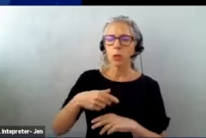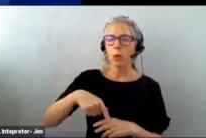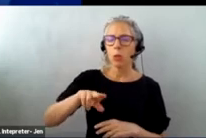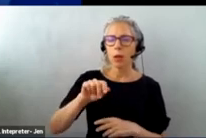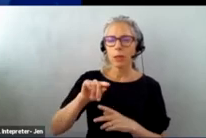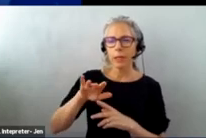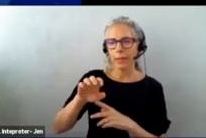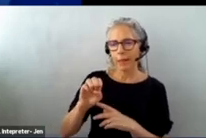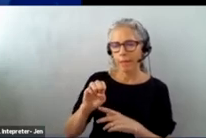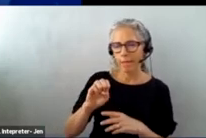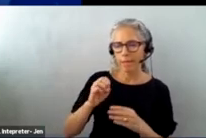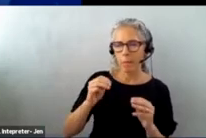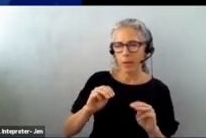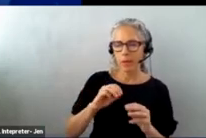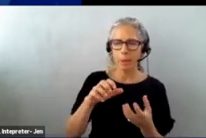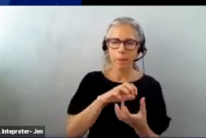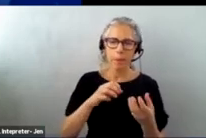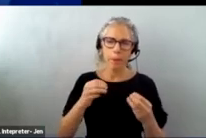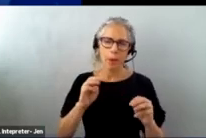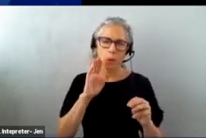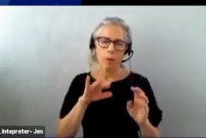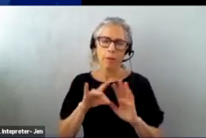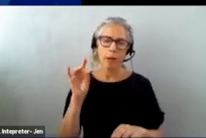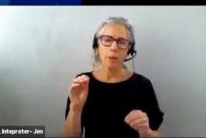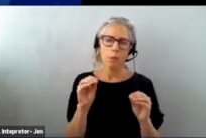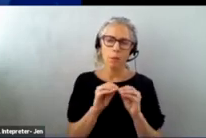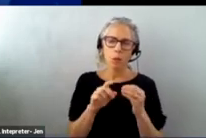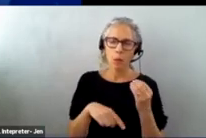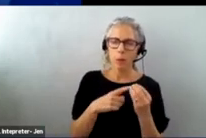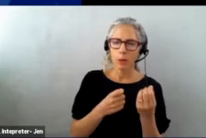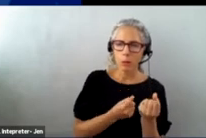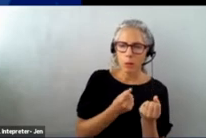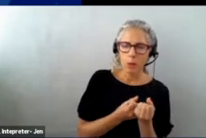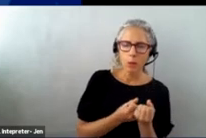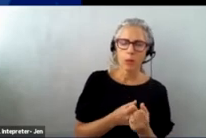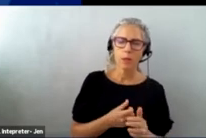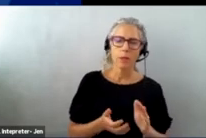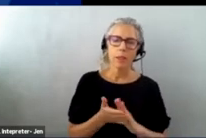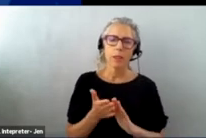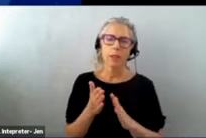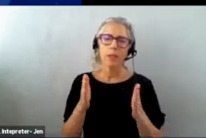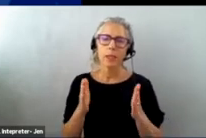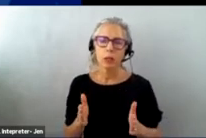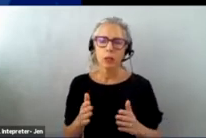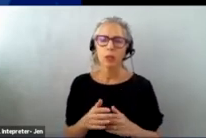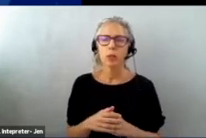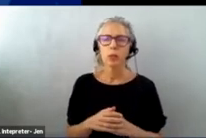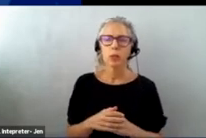mixed methods, we can find out more about the supports, the facilitators,